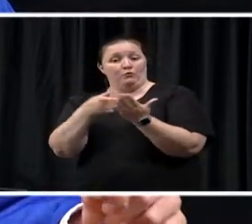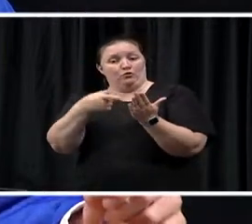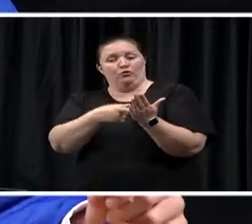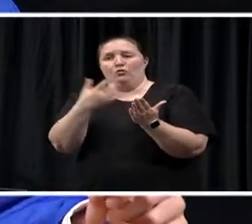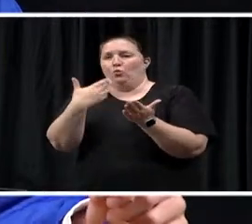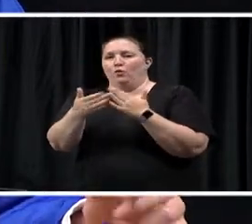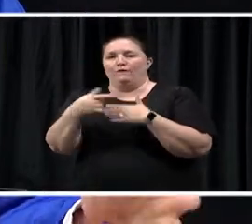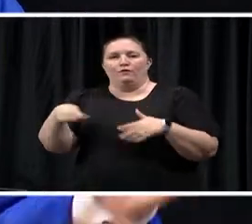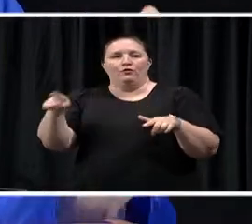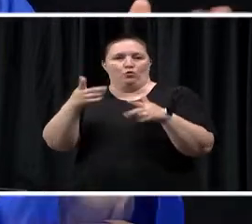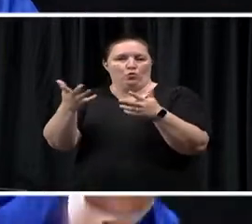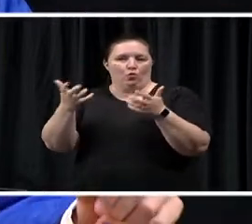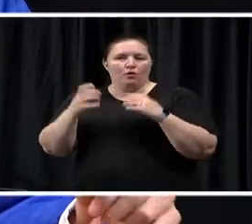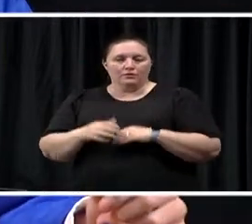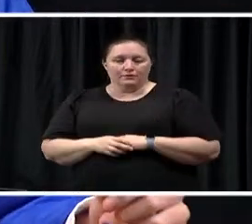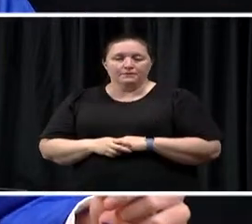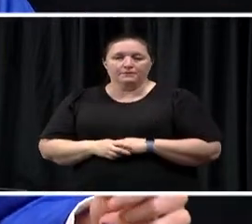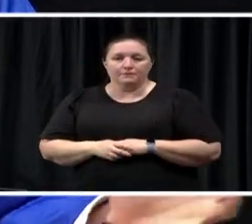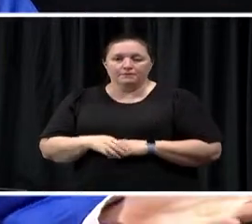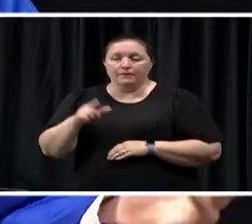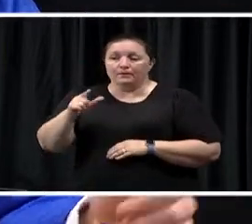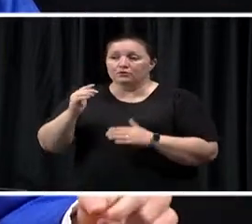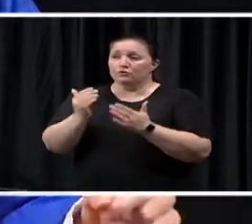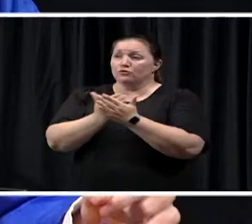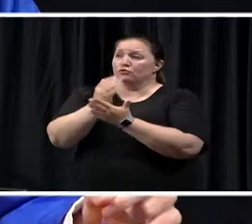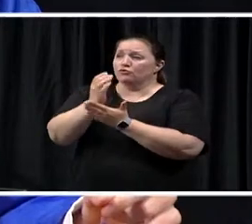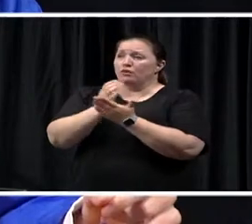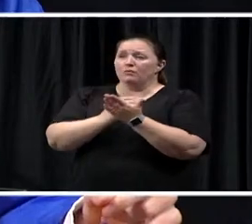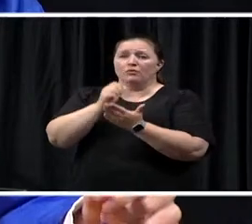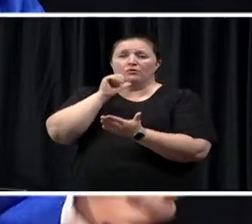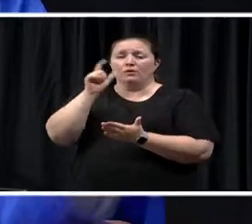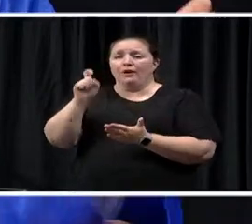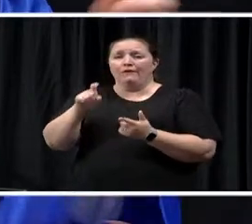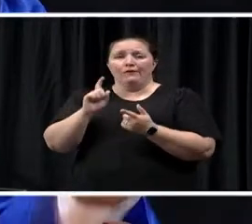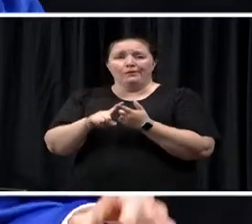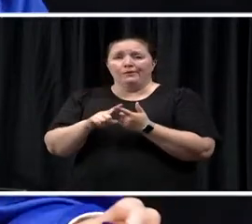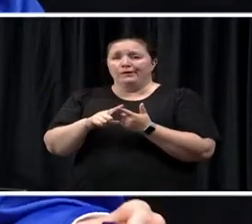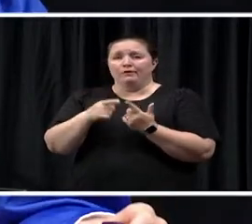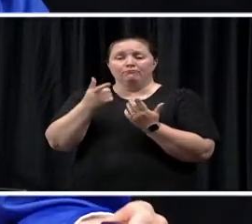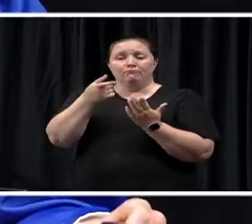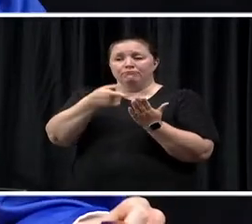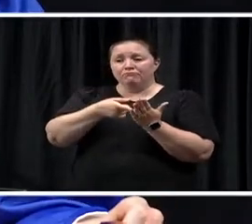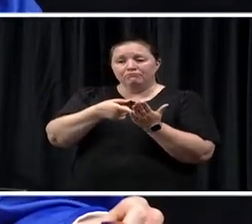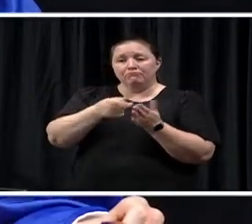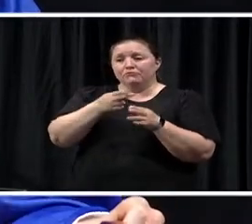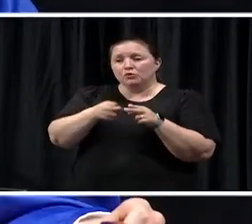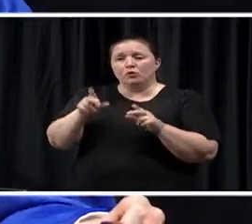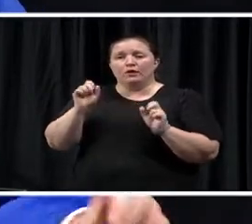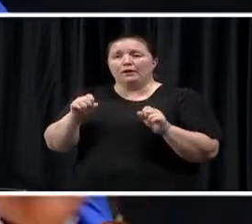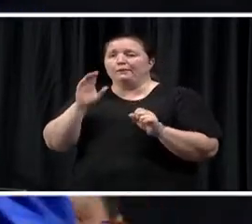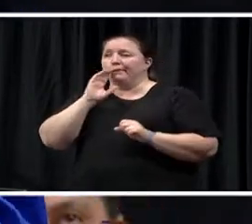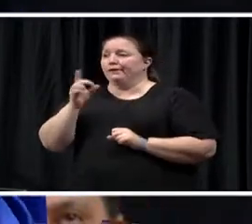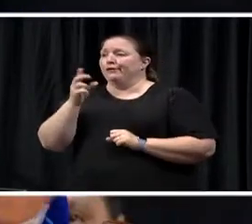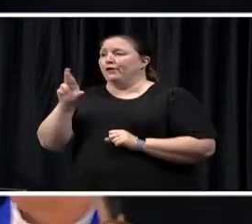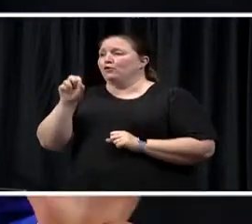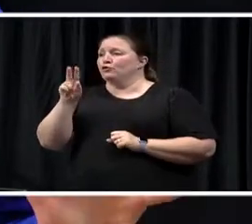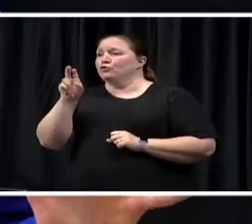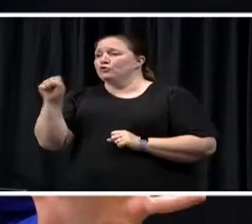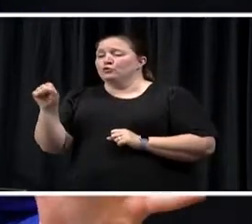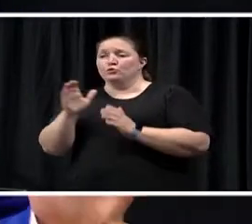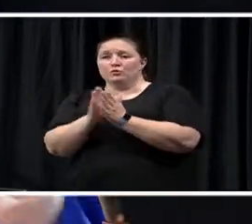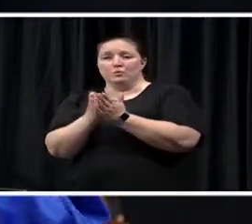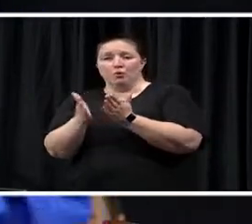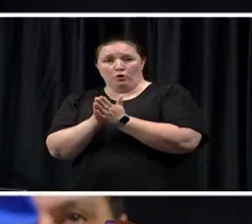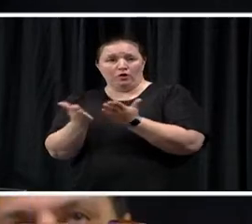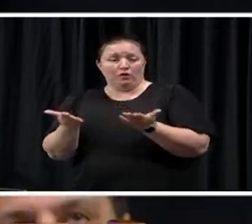you want it to be. In this new chapter, it doesn't have to be War and Peace. It can be a Dr. Seuss book. And speaking of